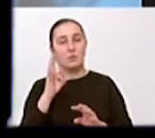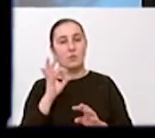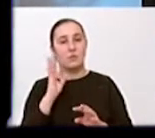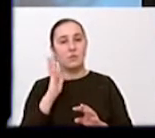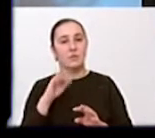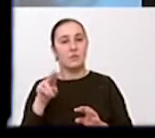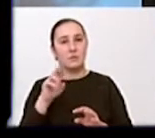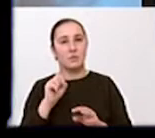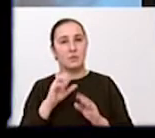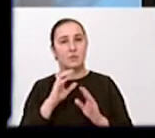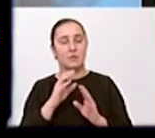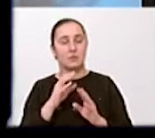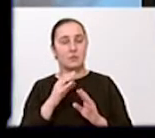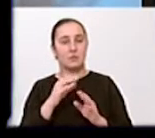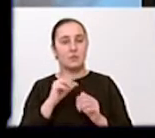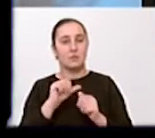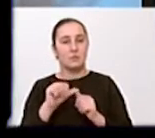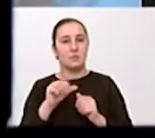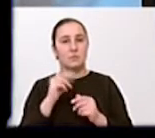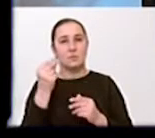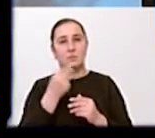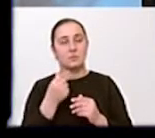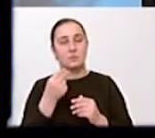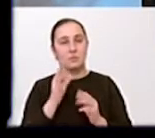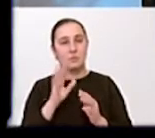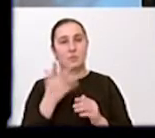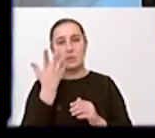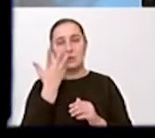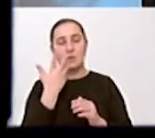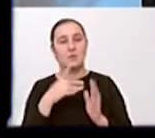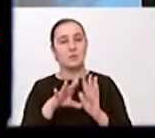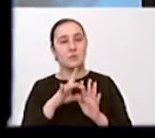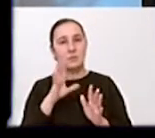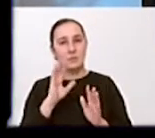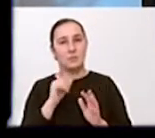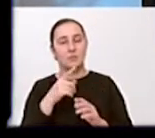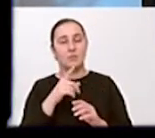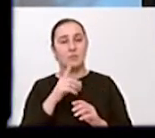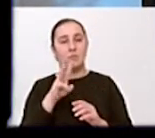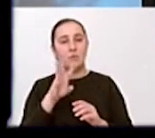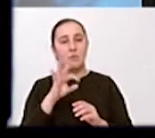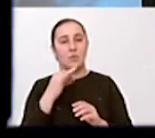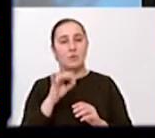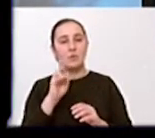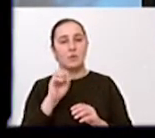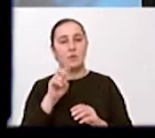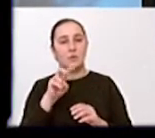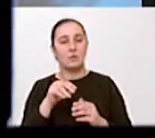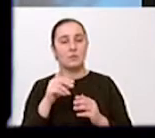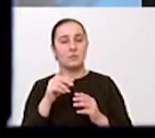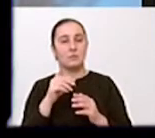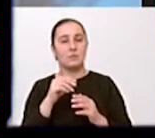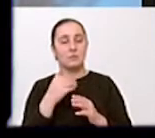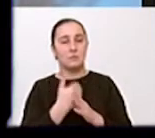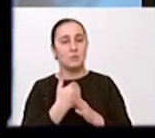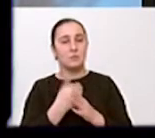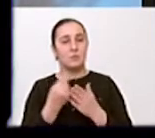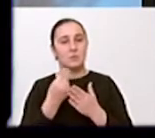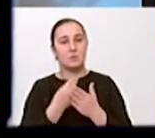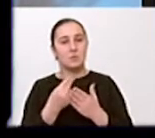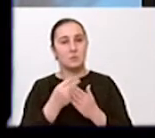qismini chizib olishimiz kerak bo'ladi. Rangini tanlaymiz va mo'y qalam yordamida chizib olamiz